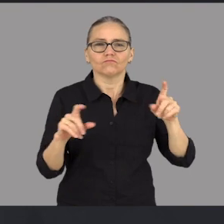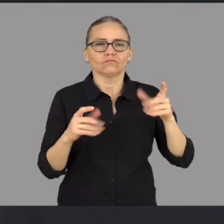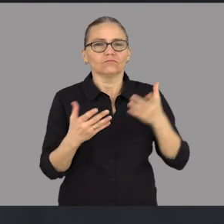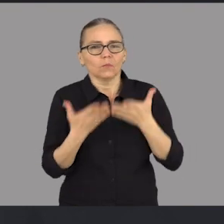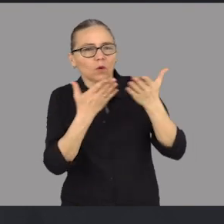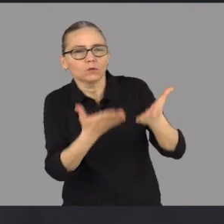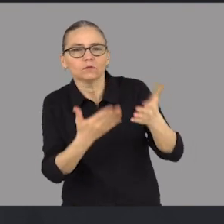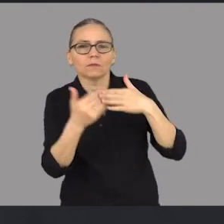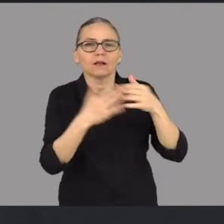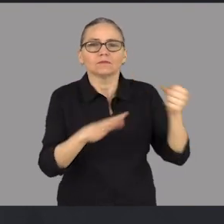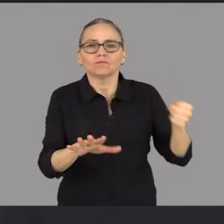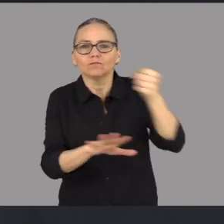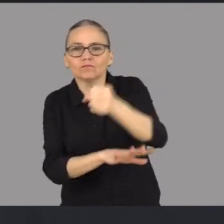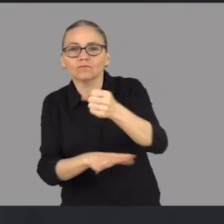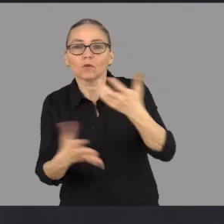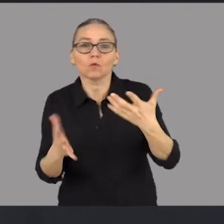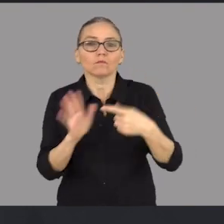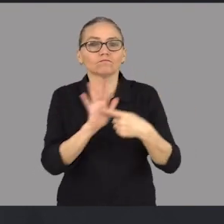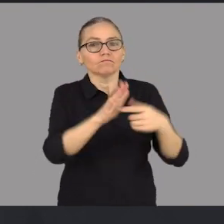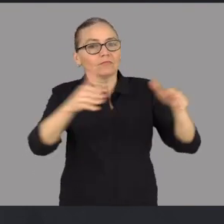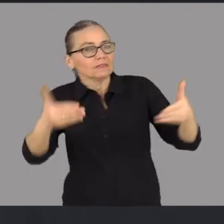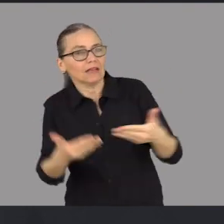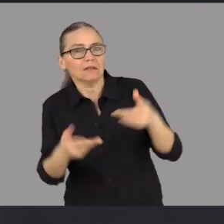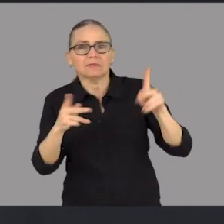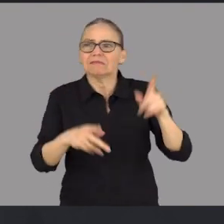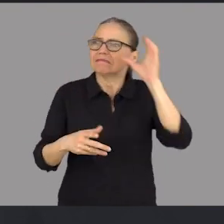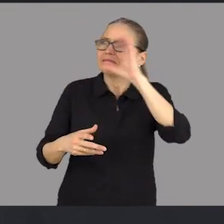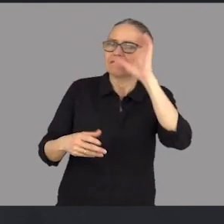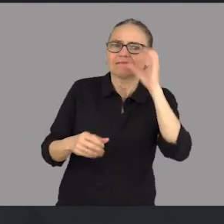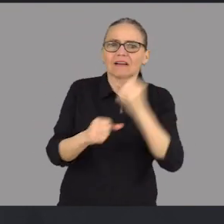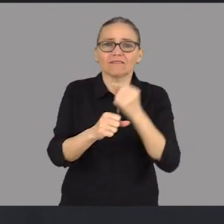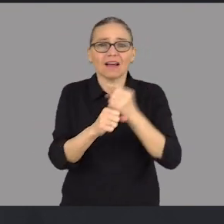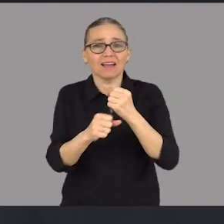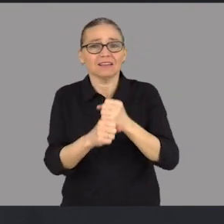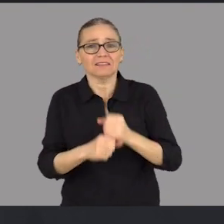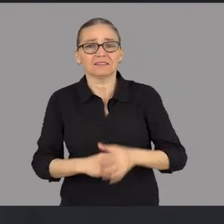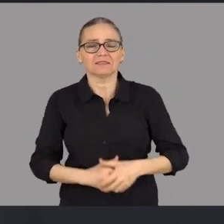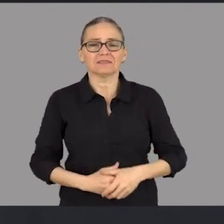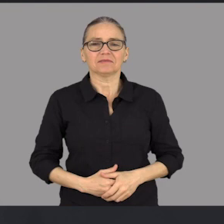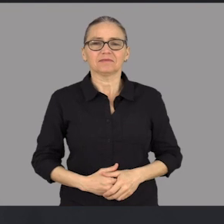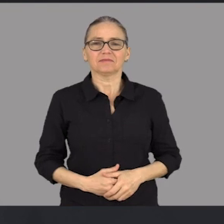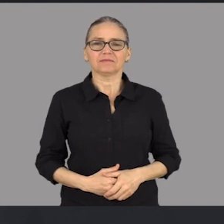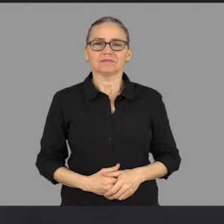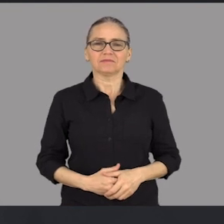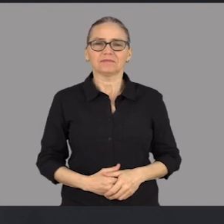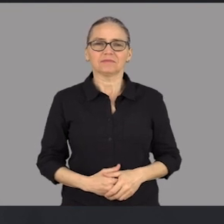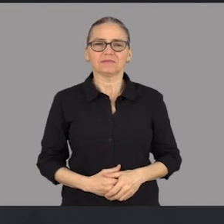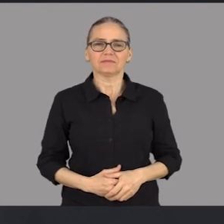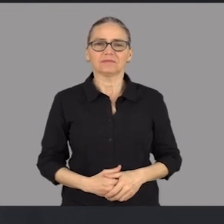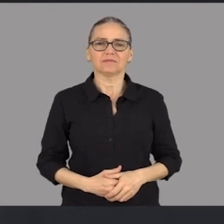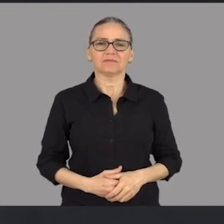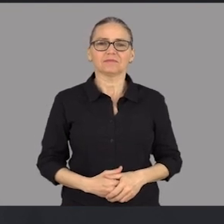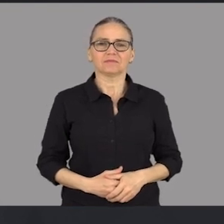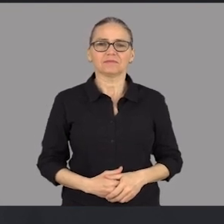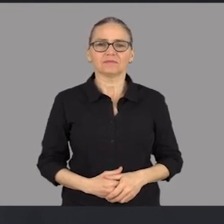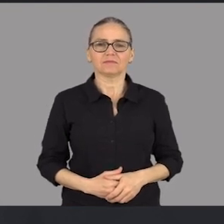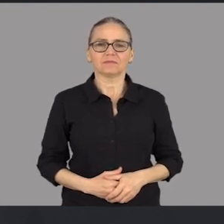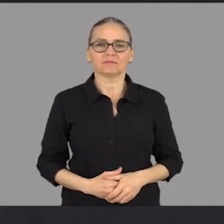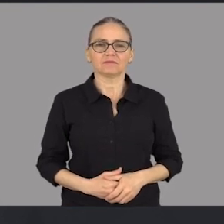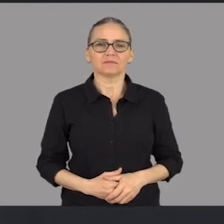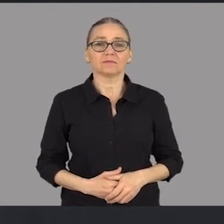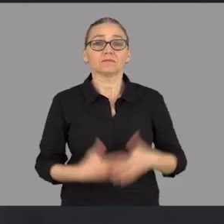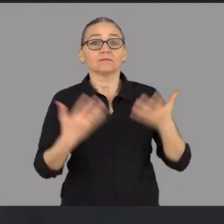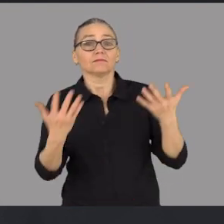going in and asking for a placement or presenting a job seeker that's looking for work. So